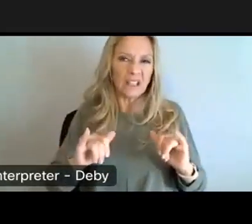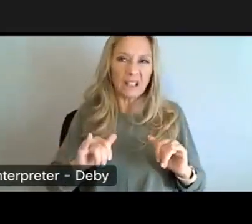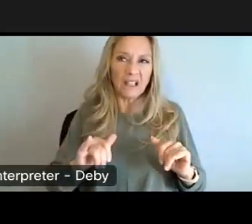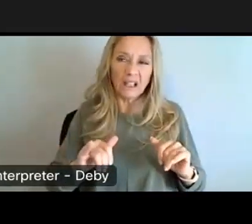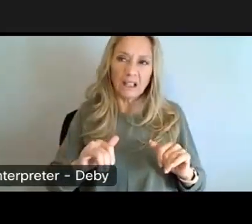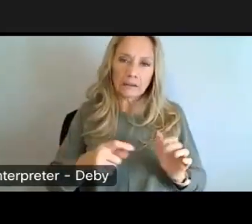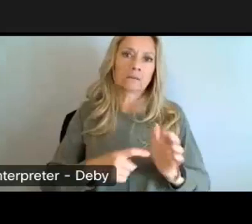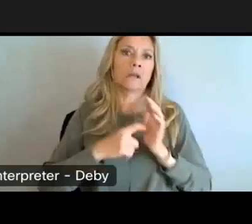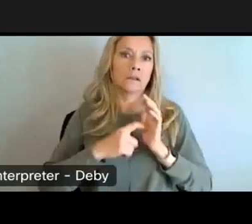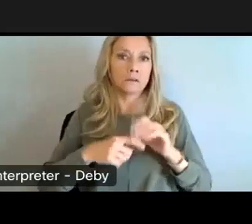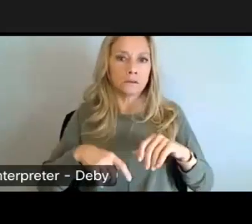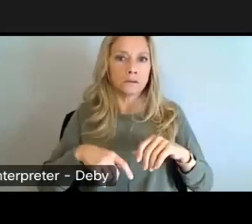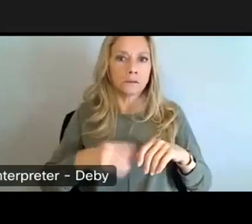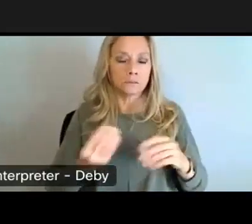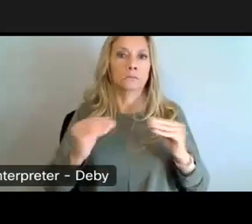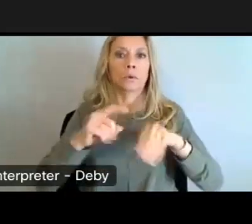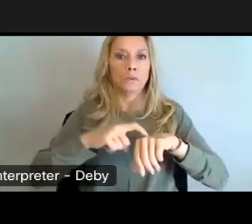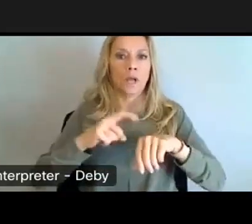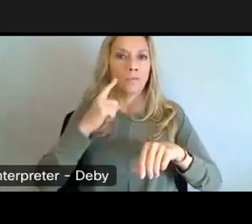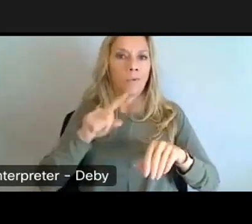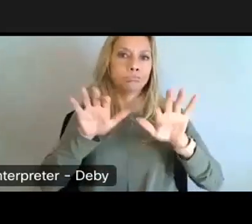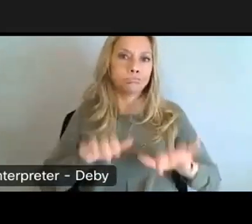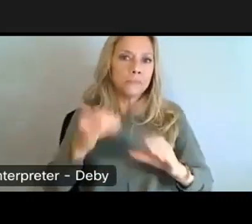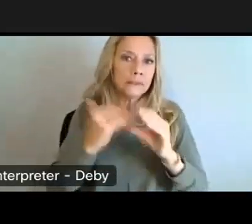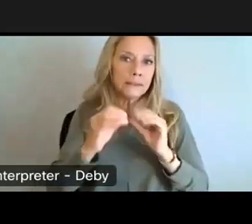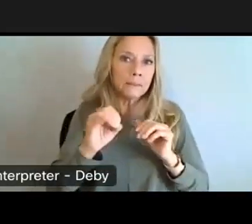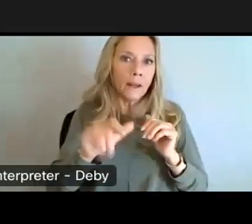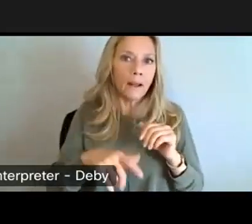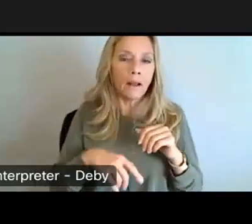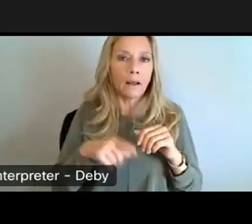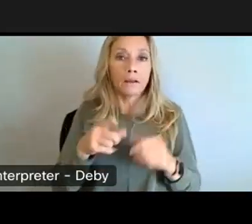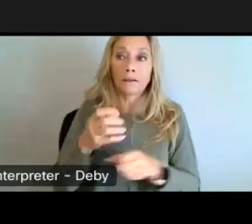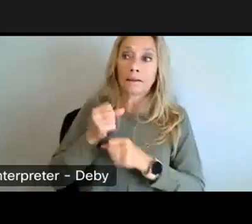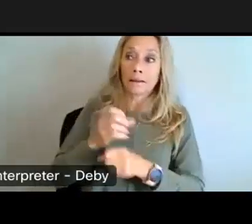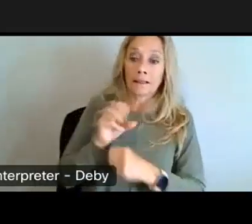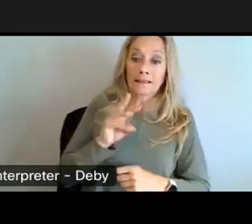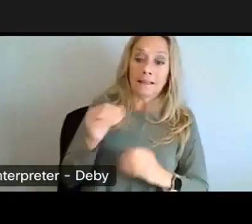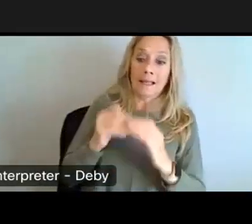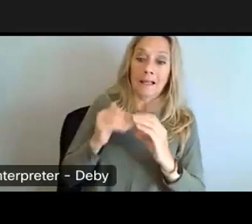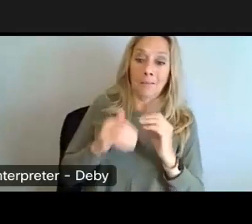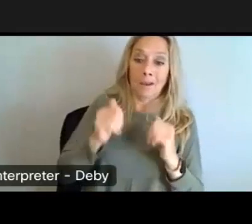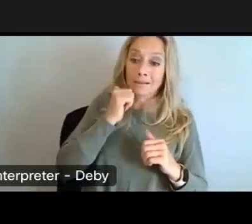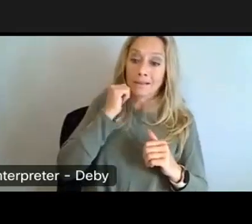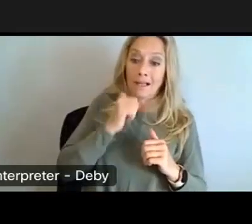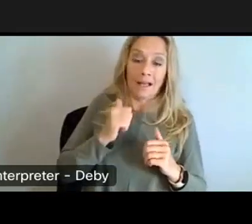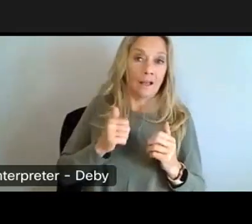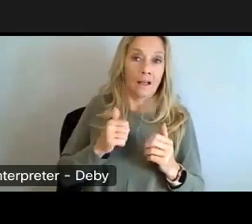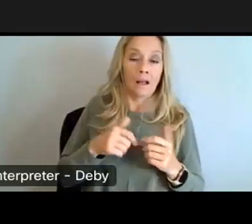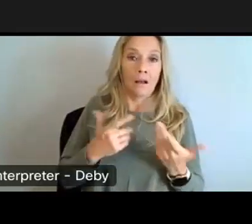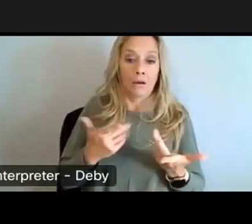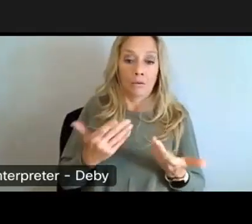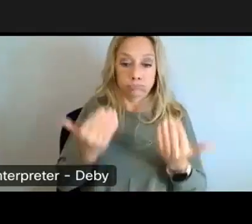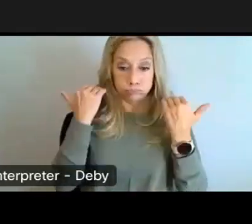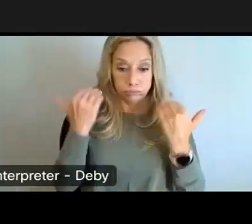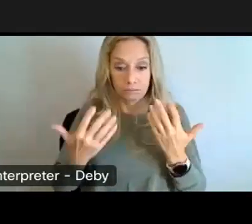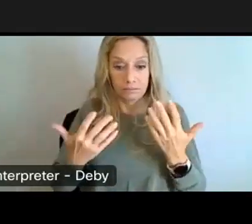couple minutes to knock out a standard email. And when you're getting, 60 emails a day, that, the majority of your day could just be emails.